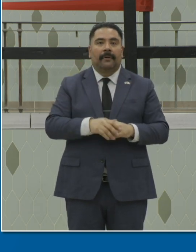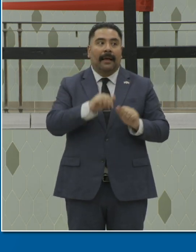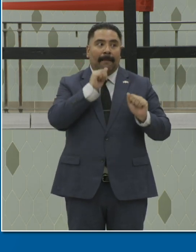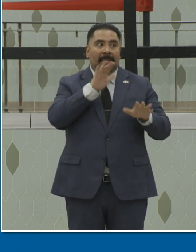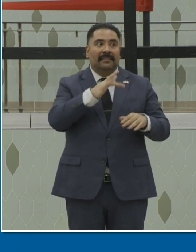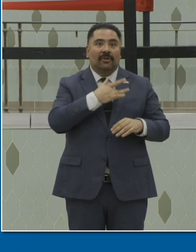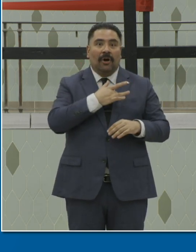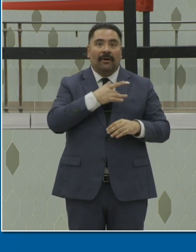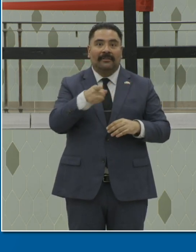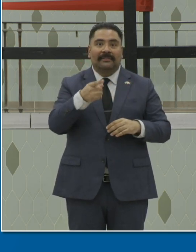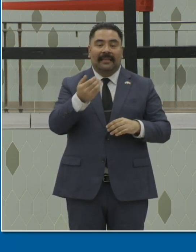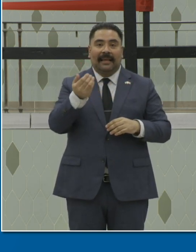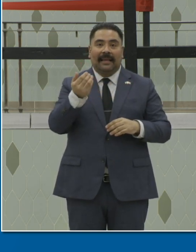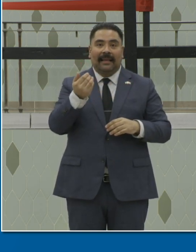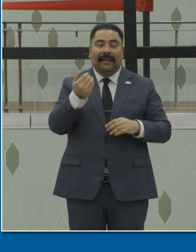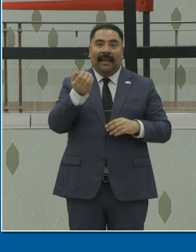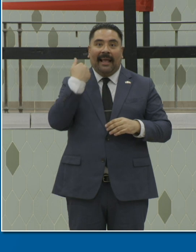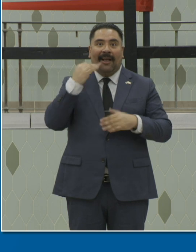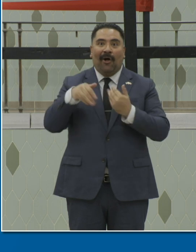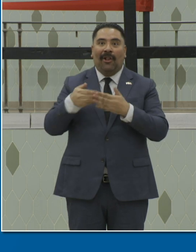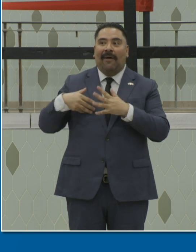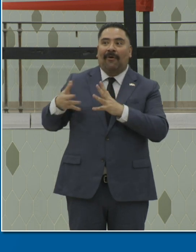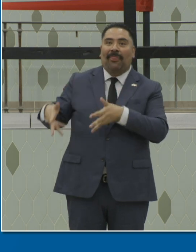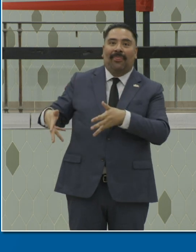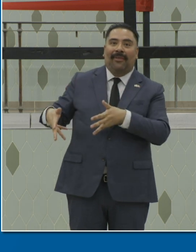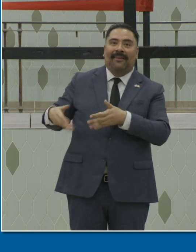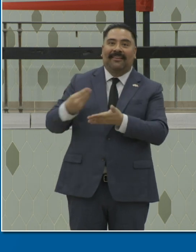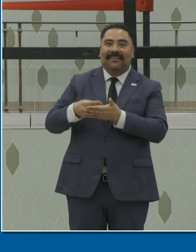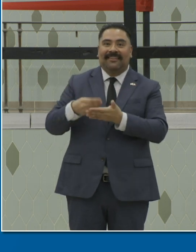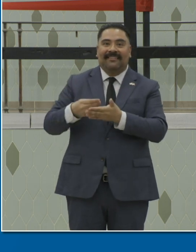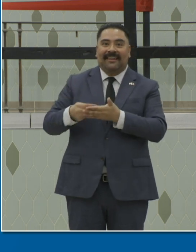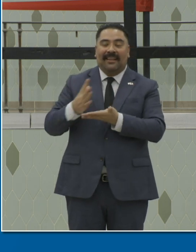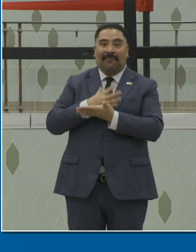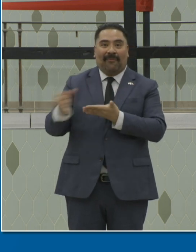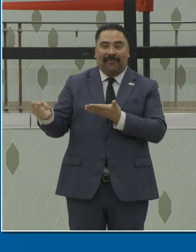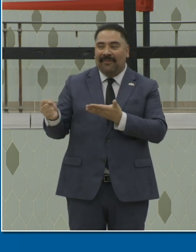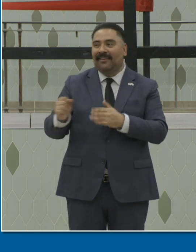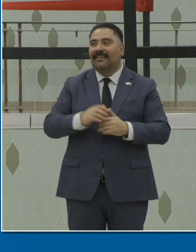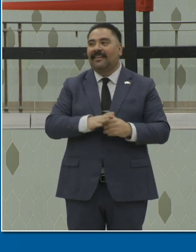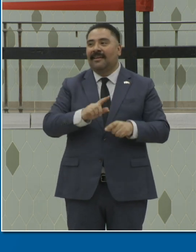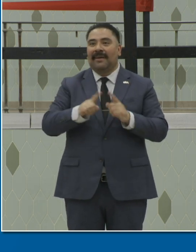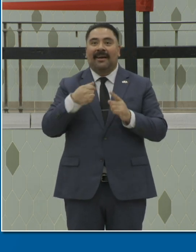Bless their hearts, they ate up all our contingency. But